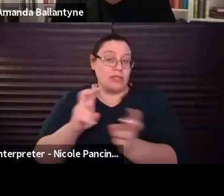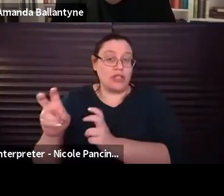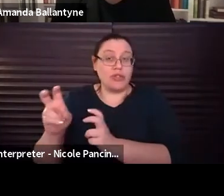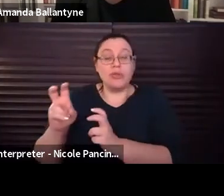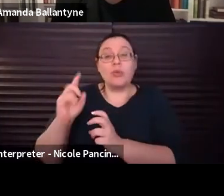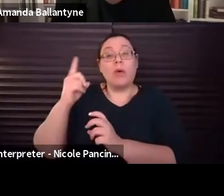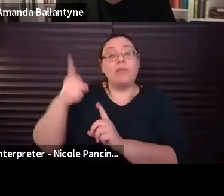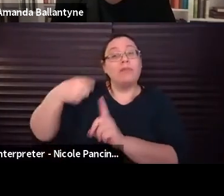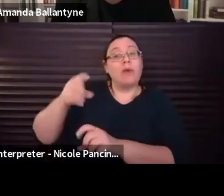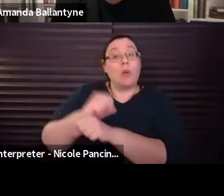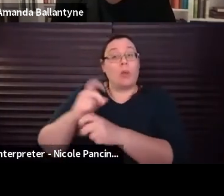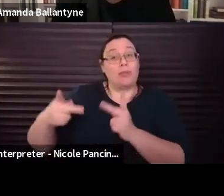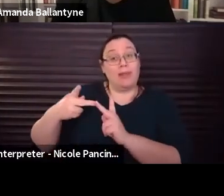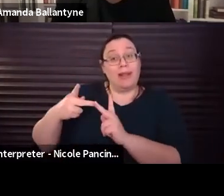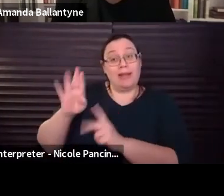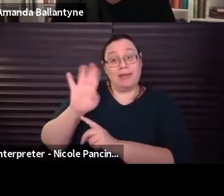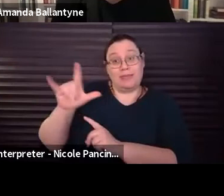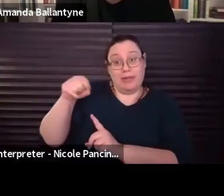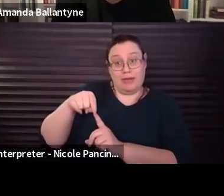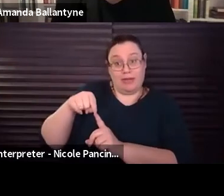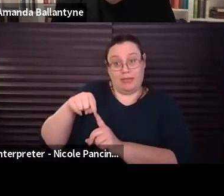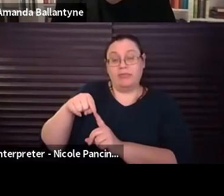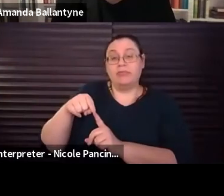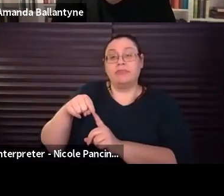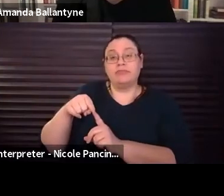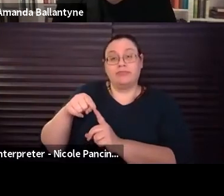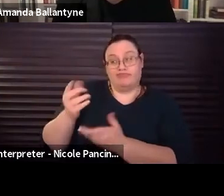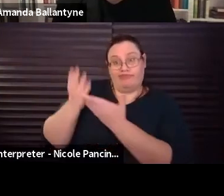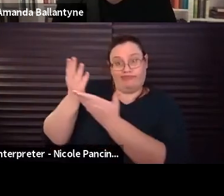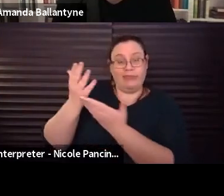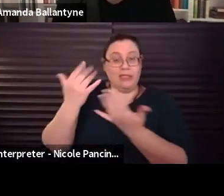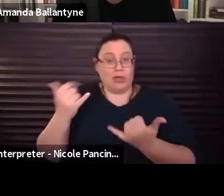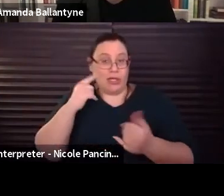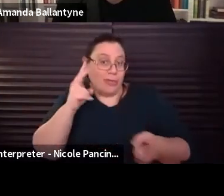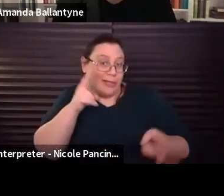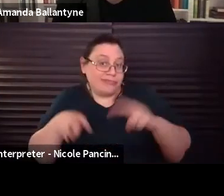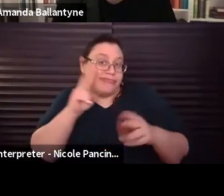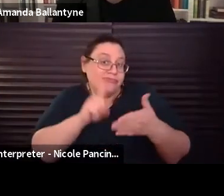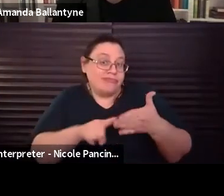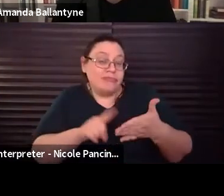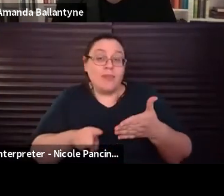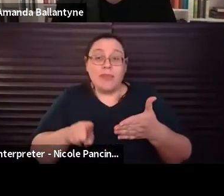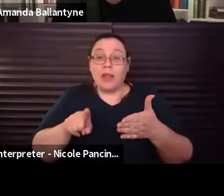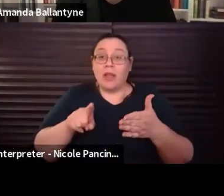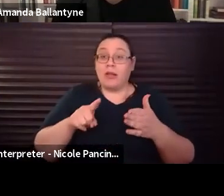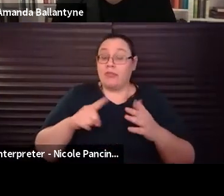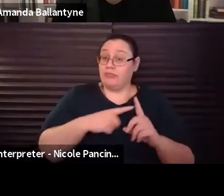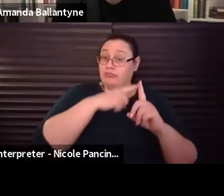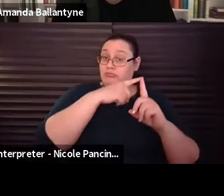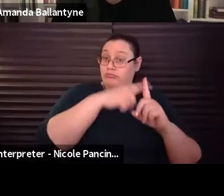workplace-specific bill that is being looked at right now, that the positives of